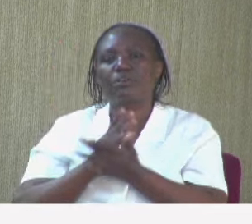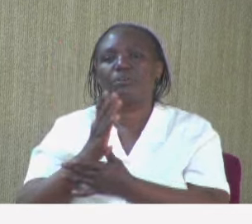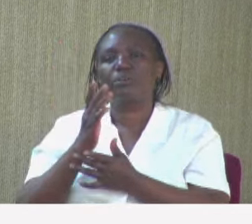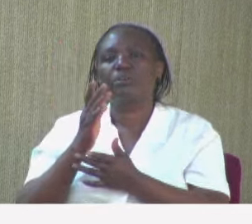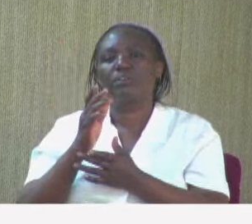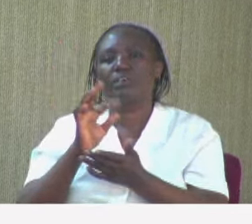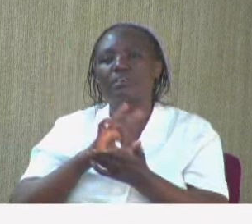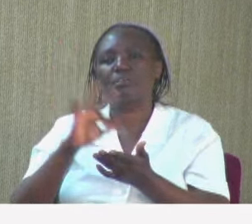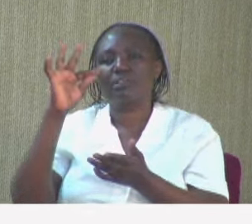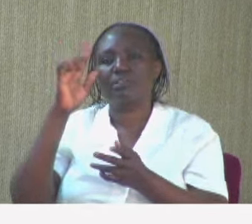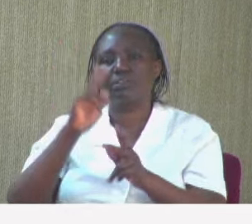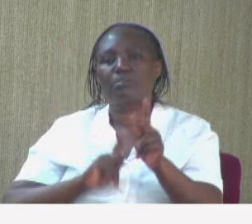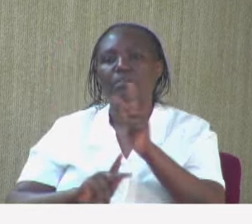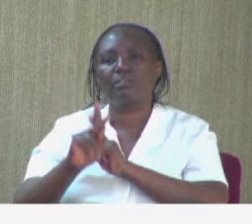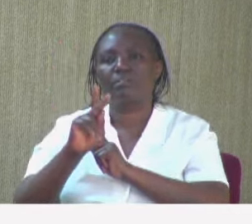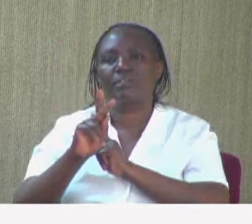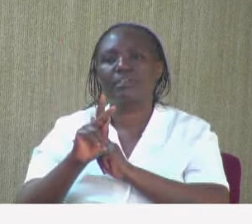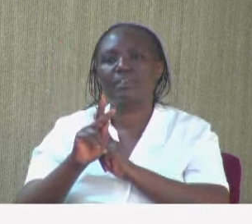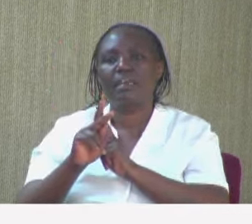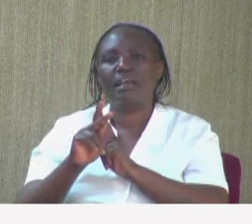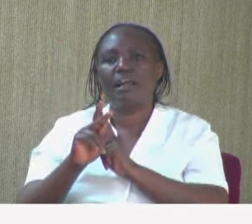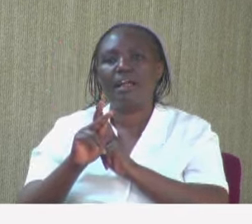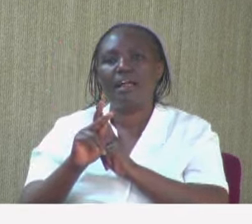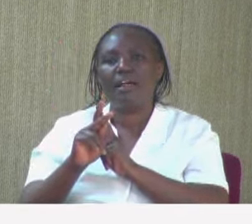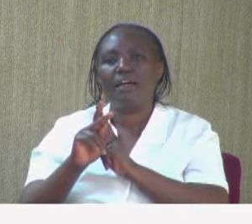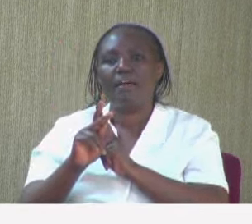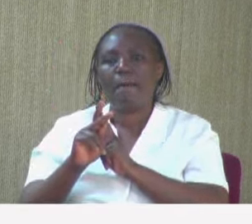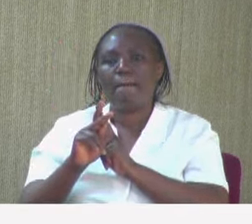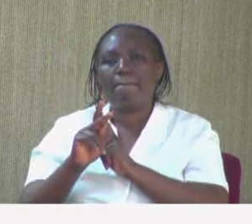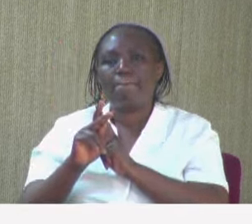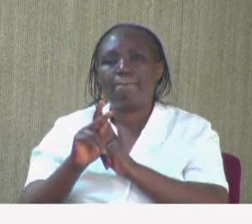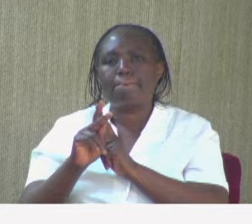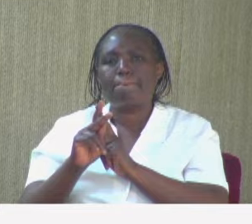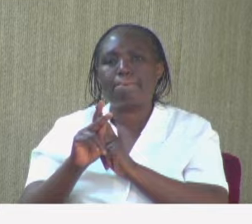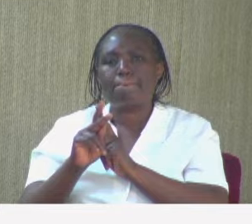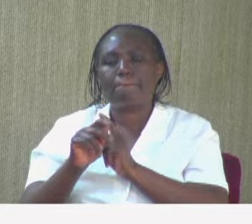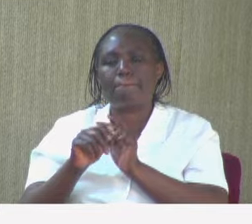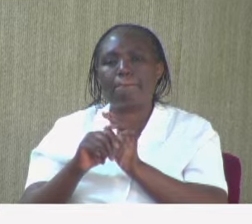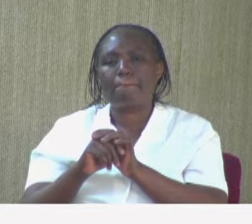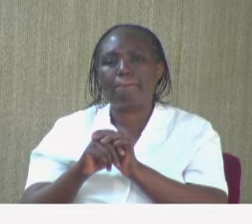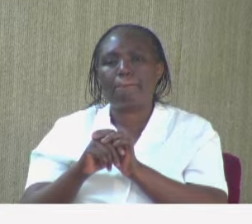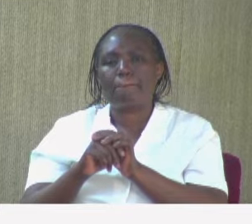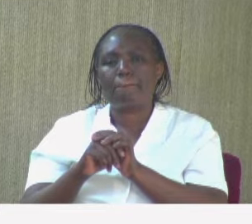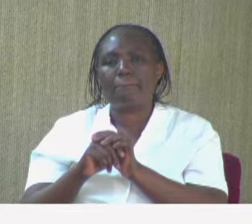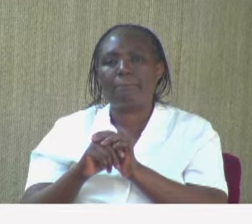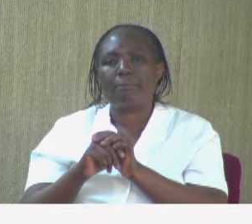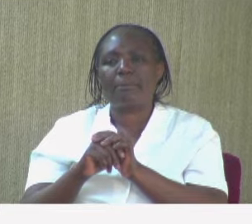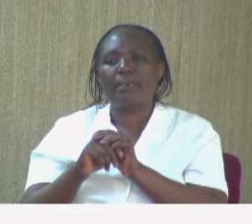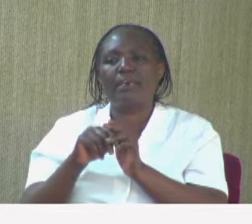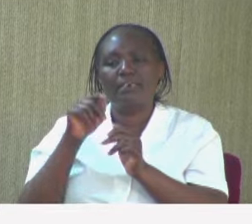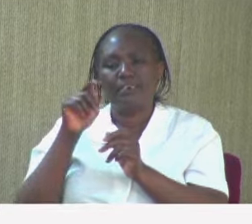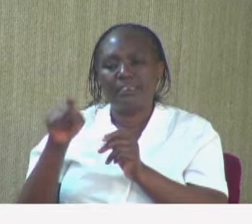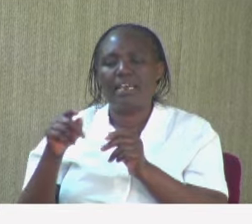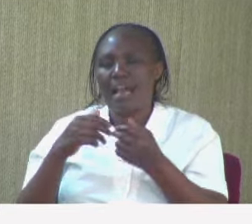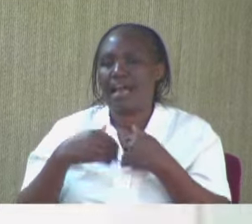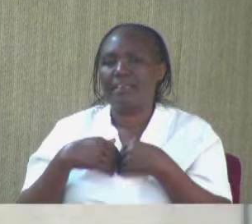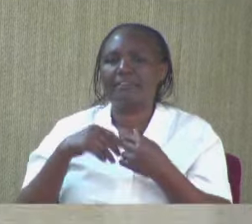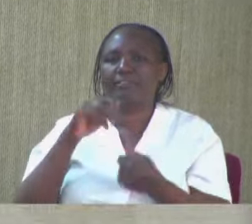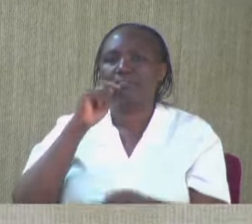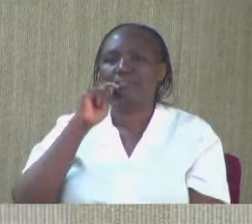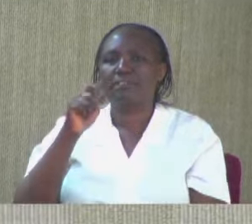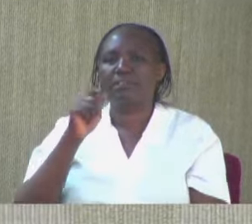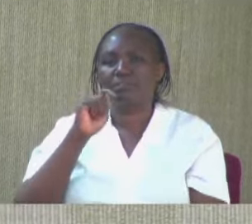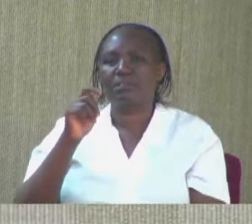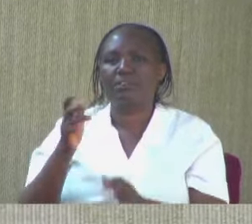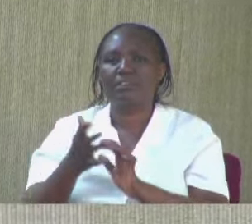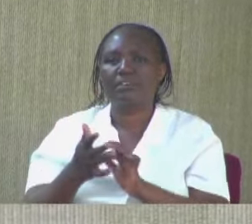prophecy. Past, present, and future have passed before me. Did she have the testimony of Jesus?